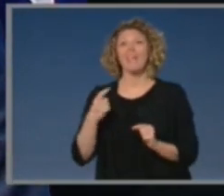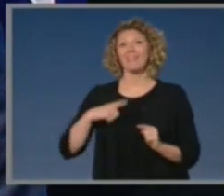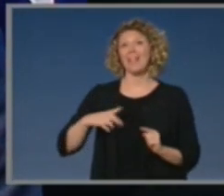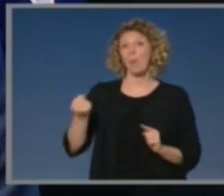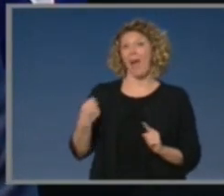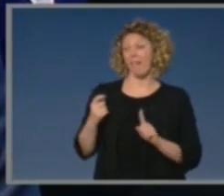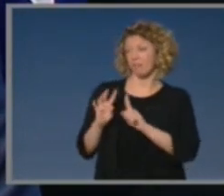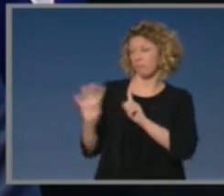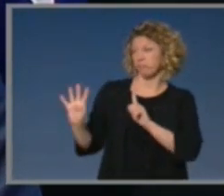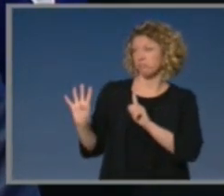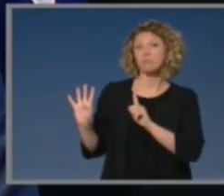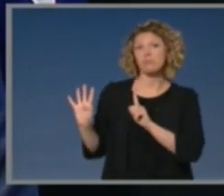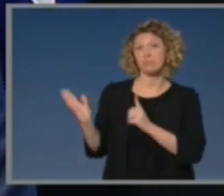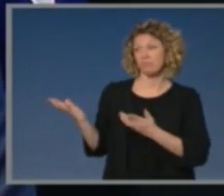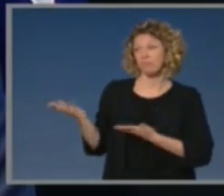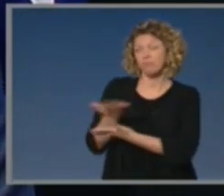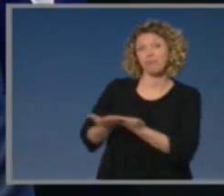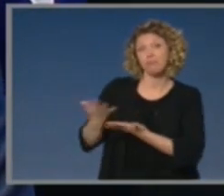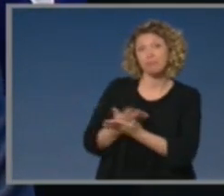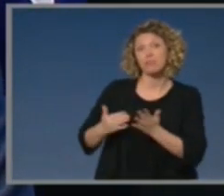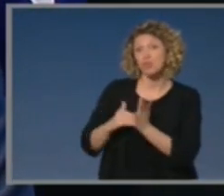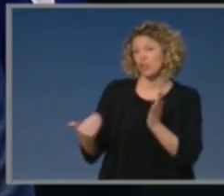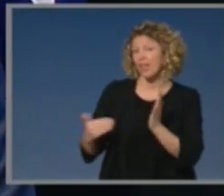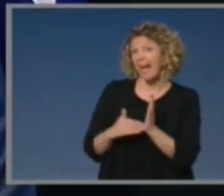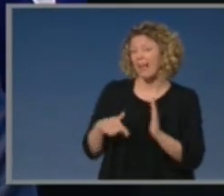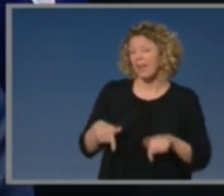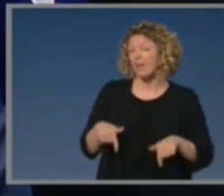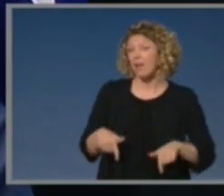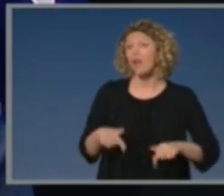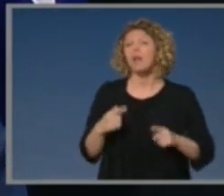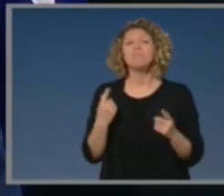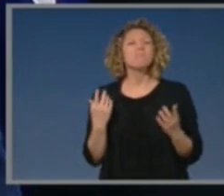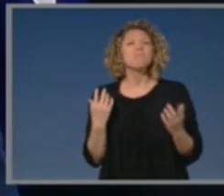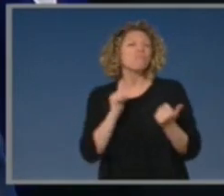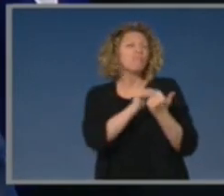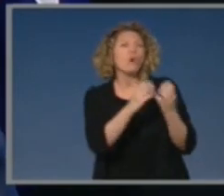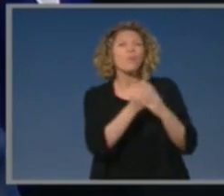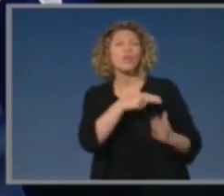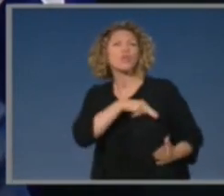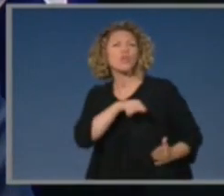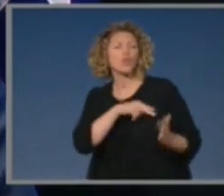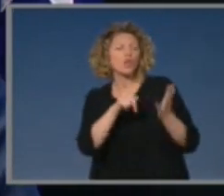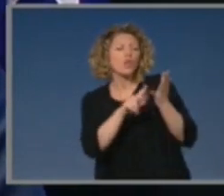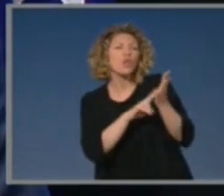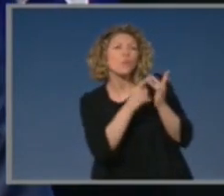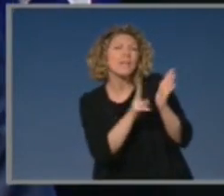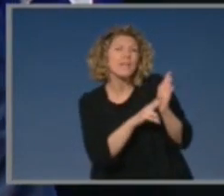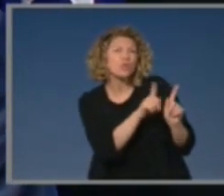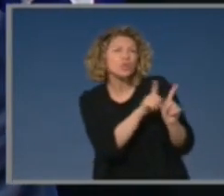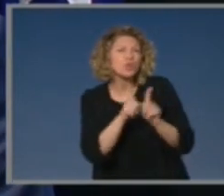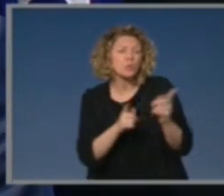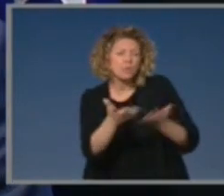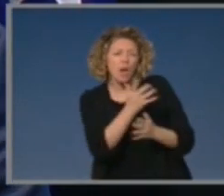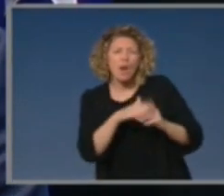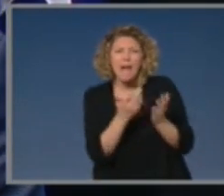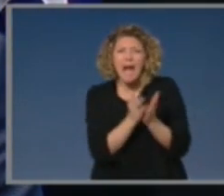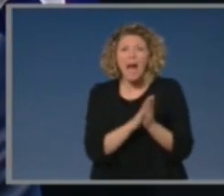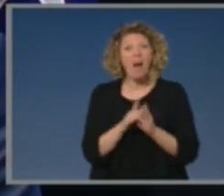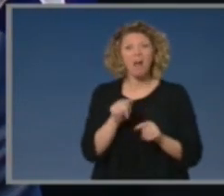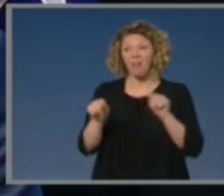Commission together with the unions and others have been working on for some time. And already businesses are acting on